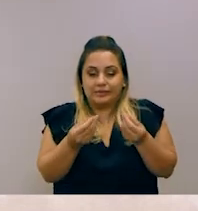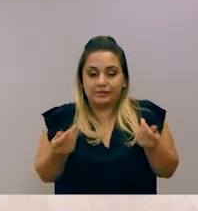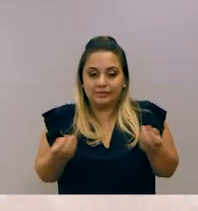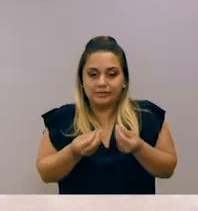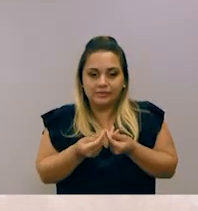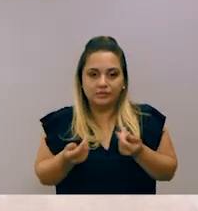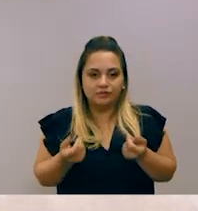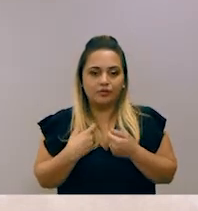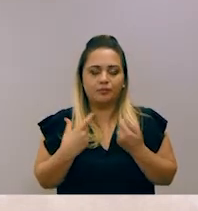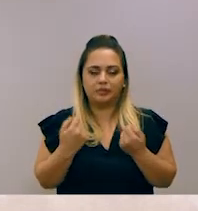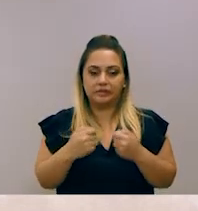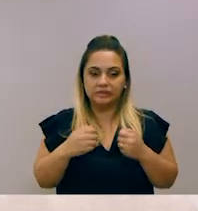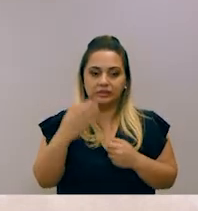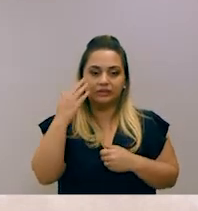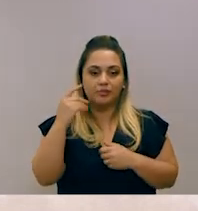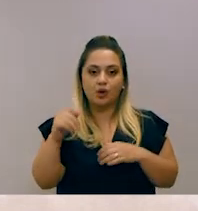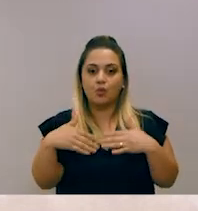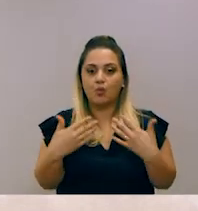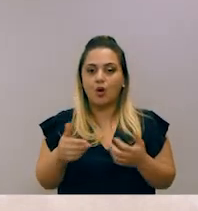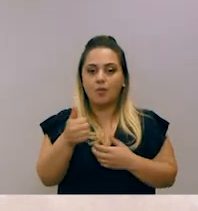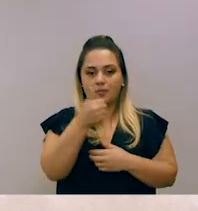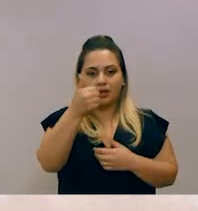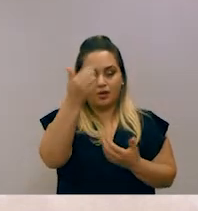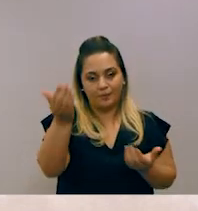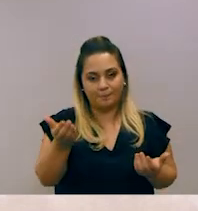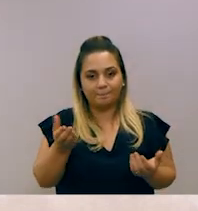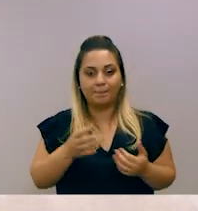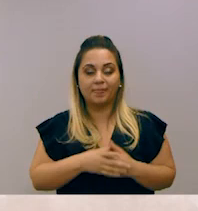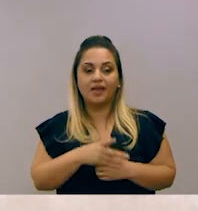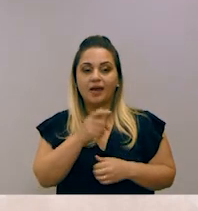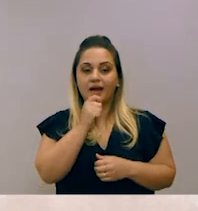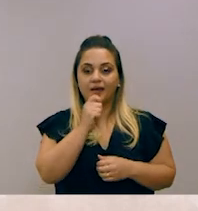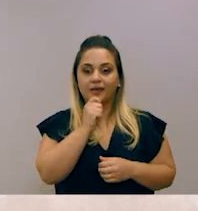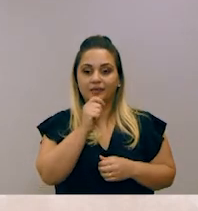to the context that we intend to apply.